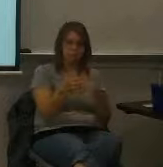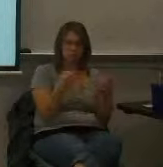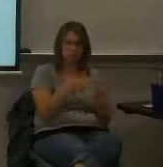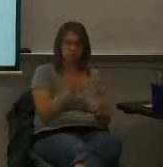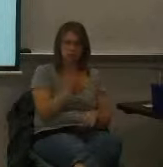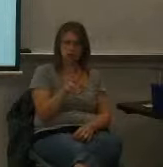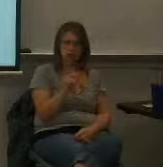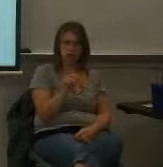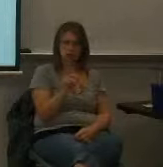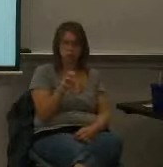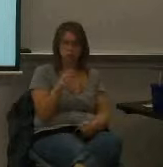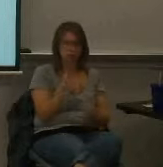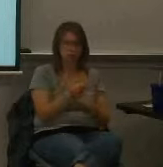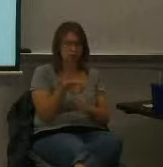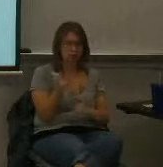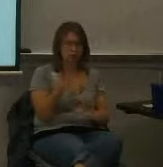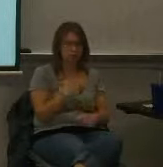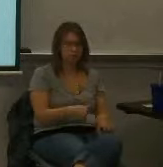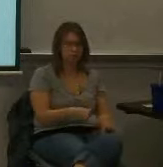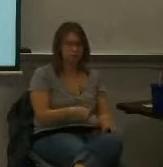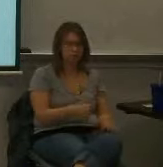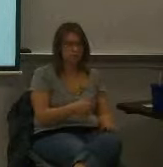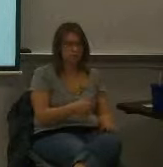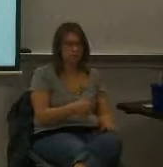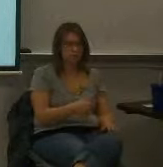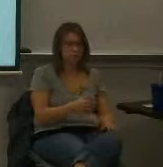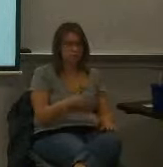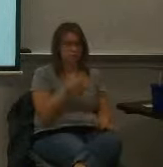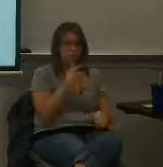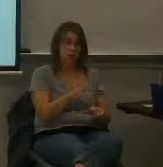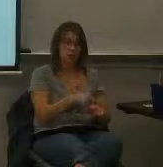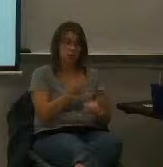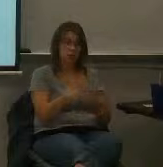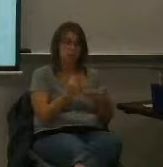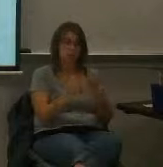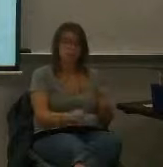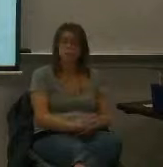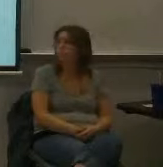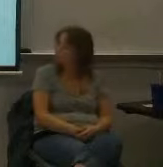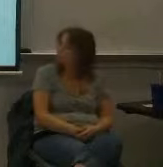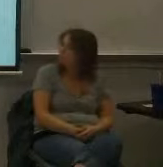30, 40 years ago now? So it's a long process.